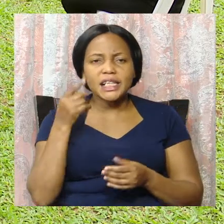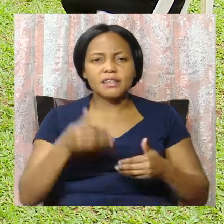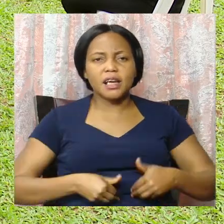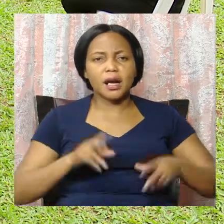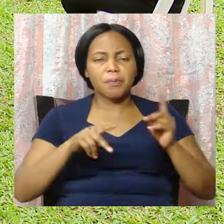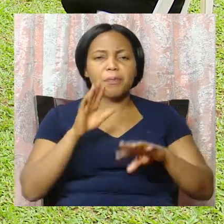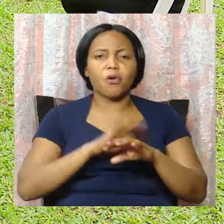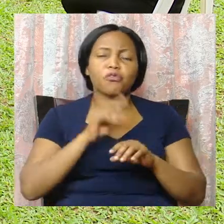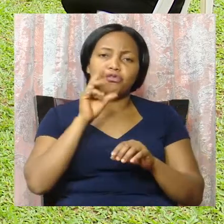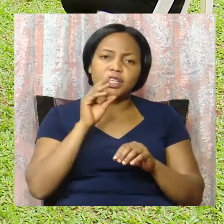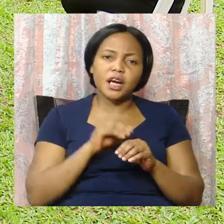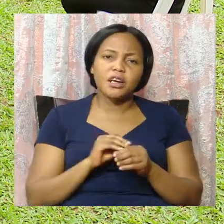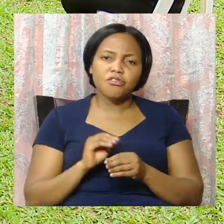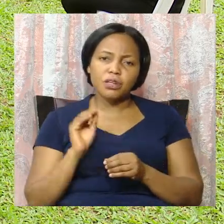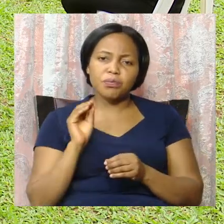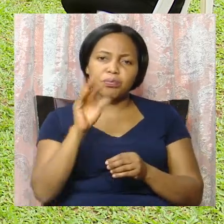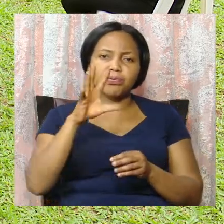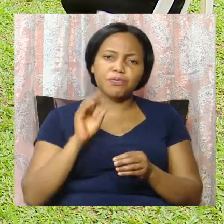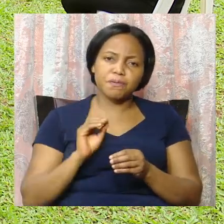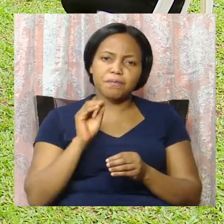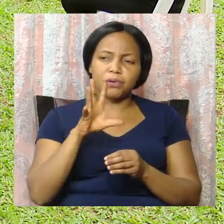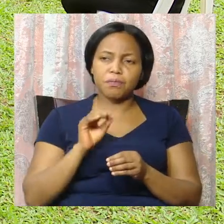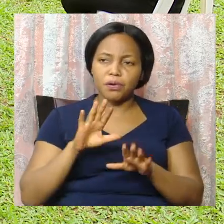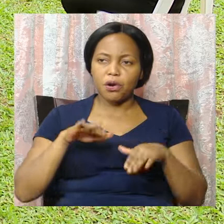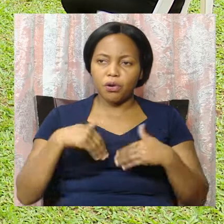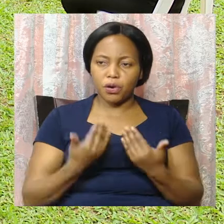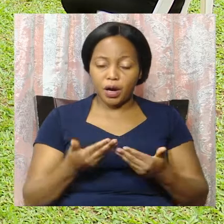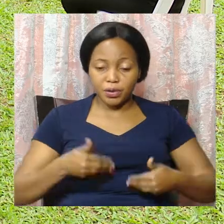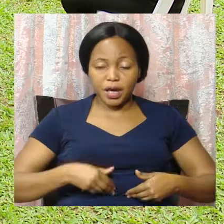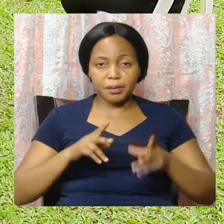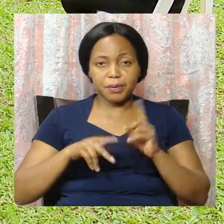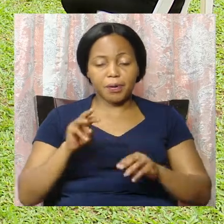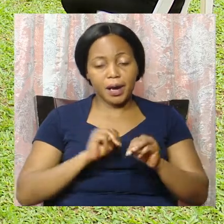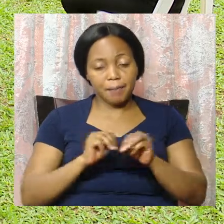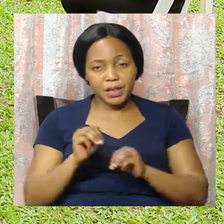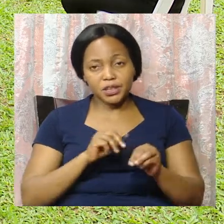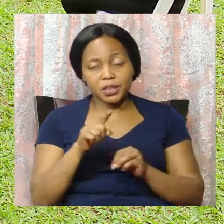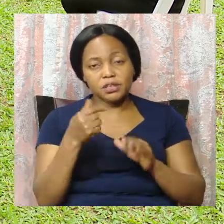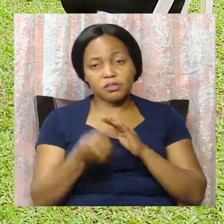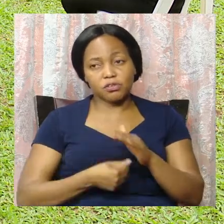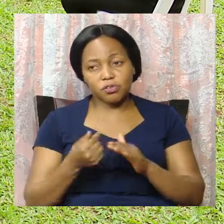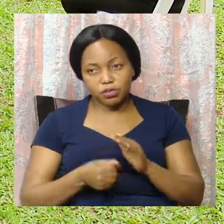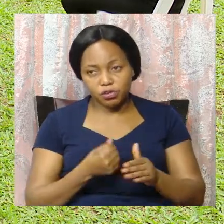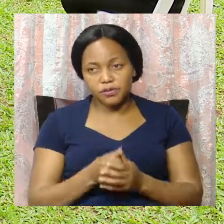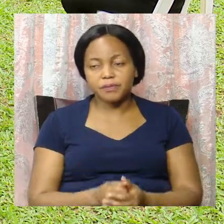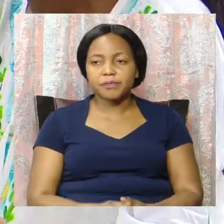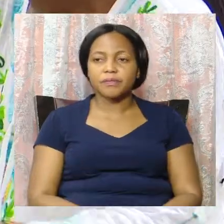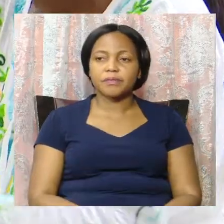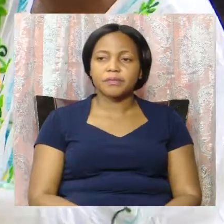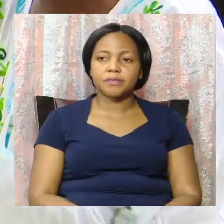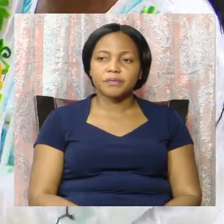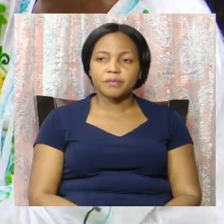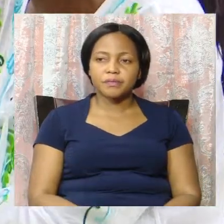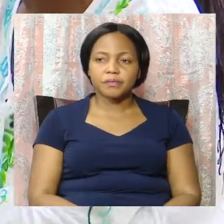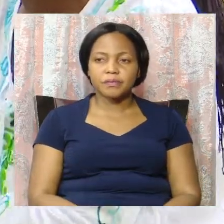Twitter. I see a lot of young people on Twitter. You can be starting these conversations about how are young people going through this and how can they get through it,